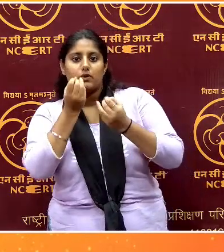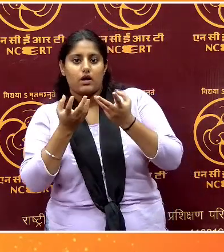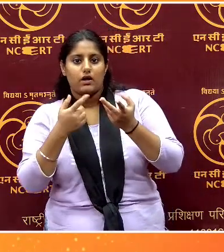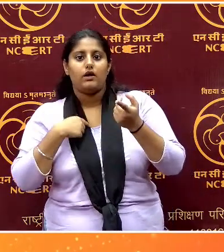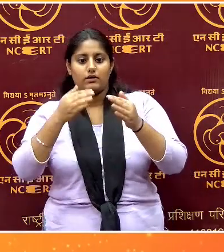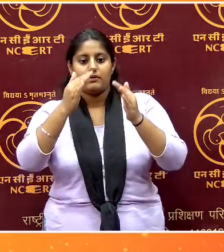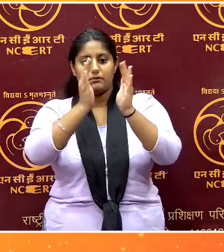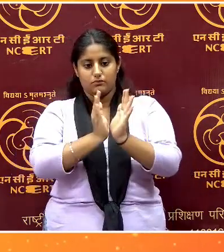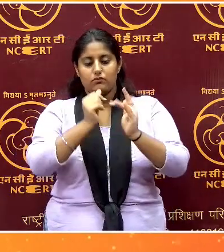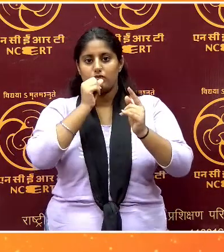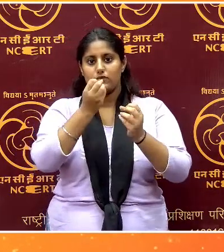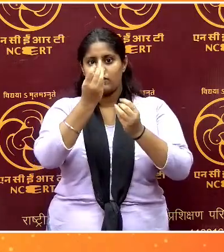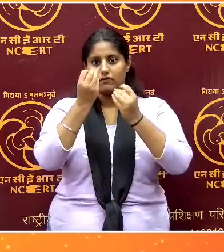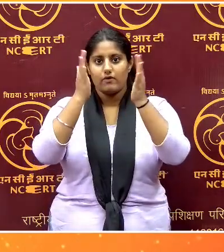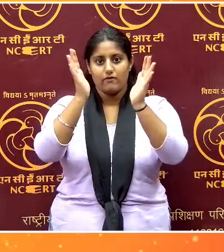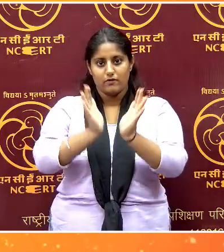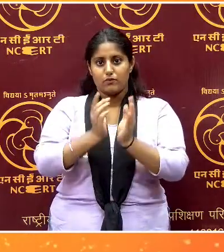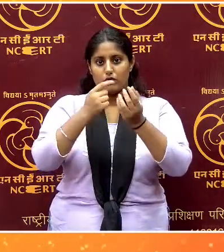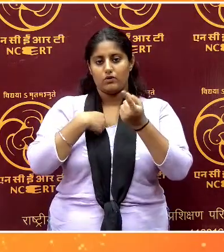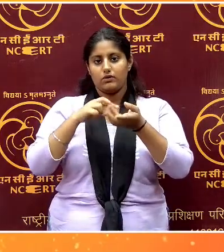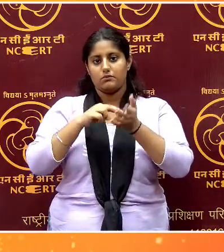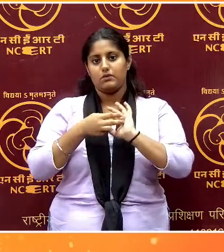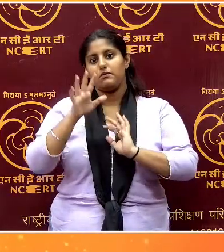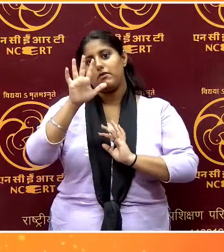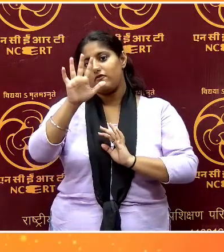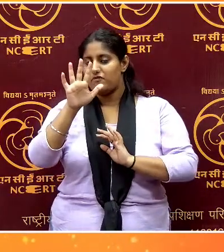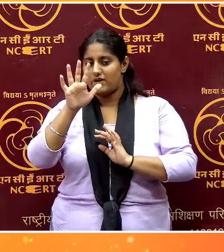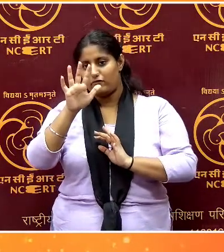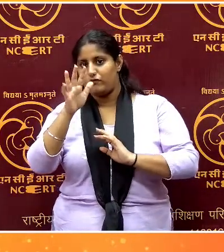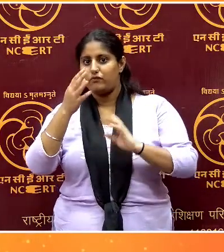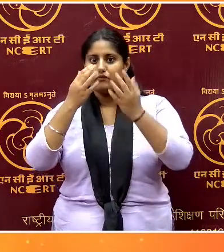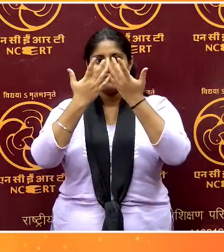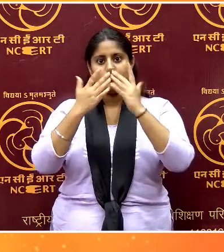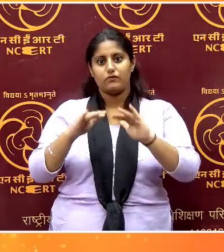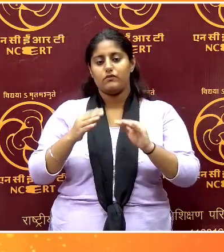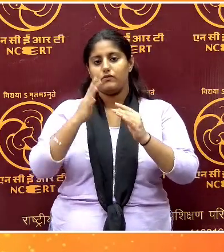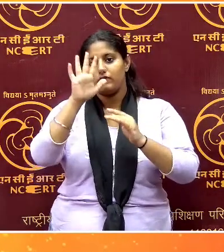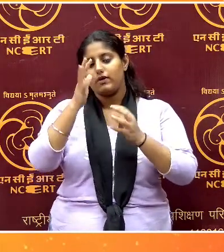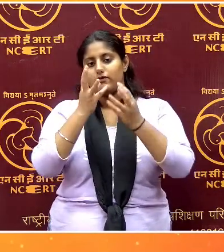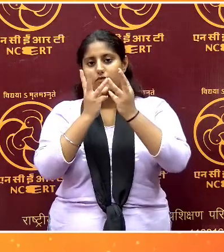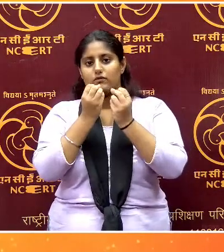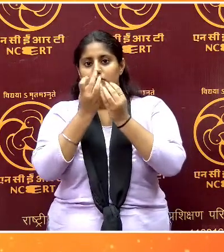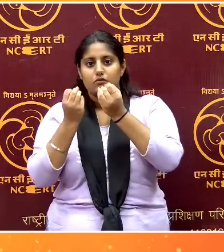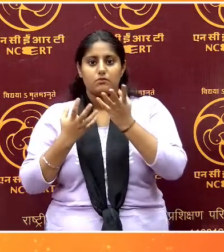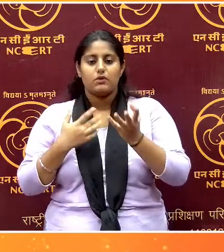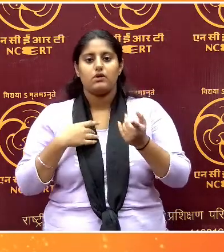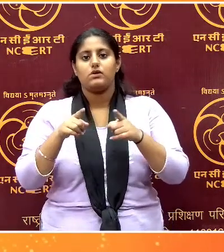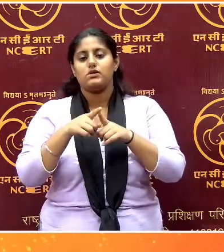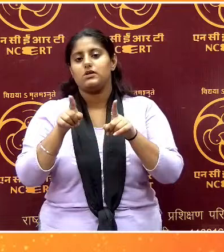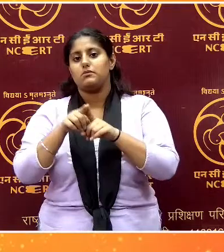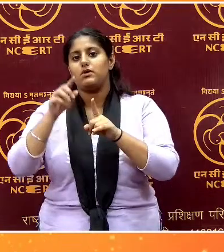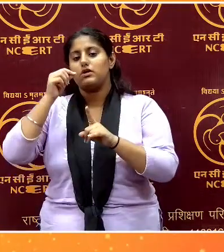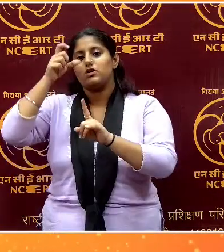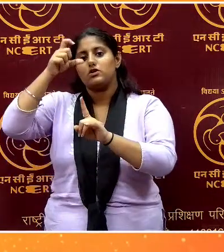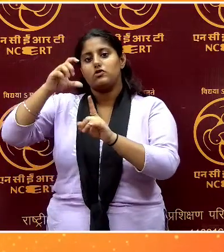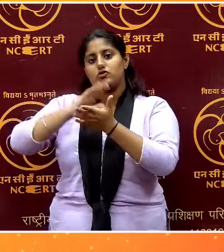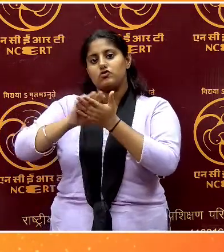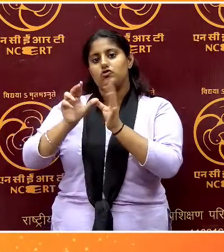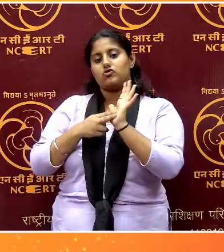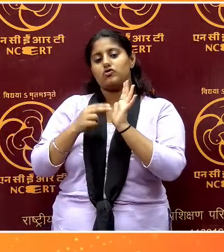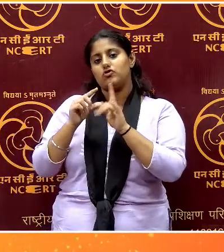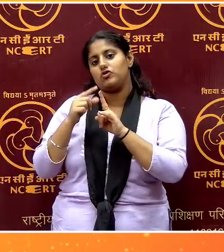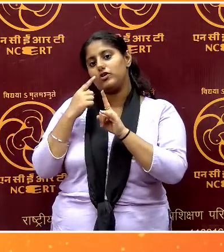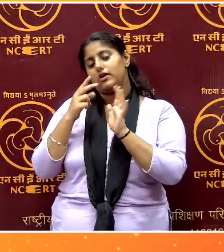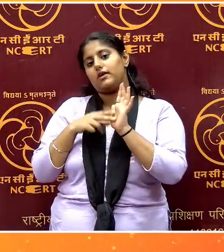the pot, flower pot is representing 5 5 plants. And Chandni, the rate is how much? 25 rupees